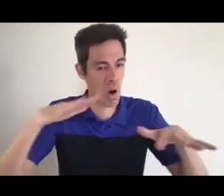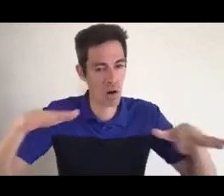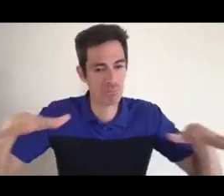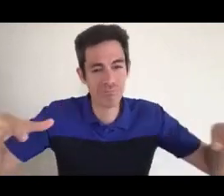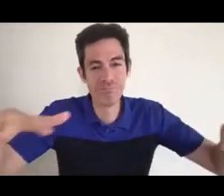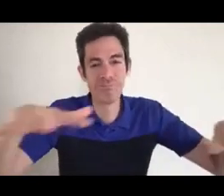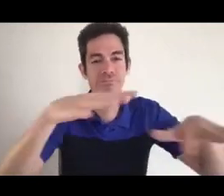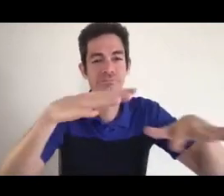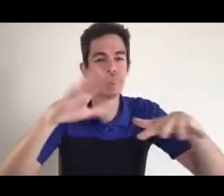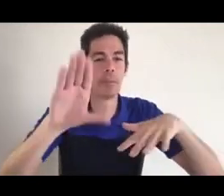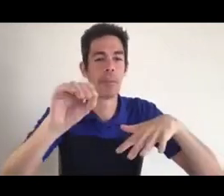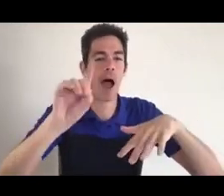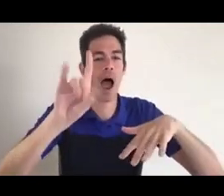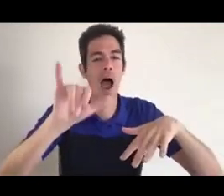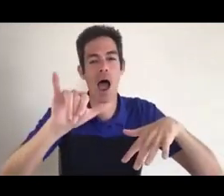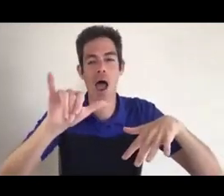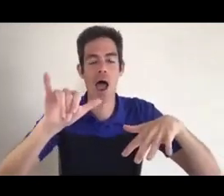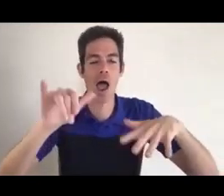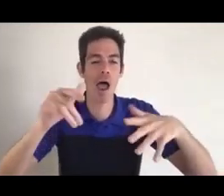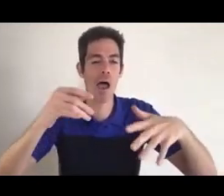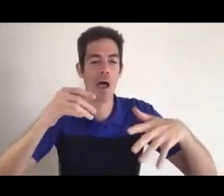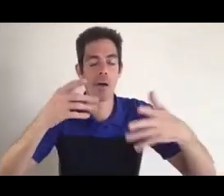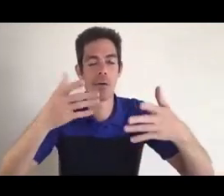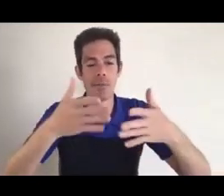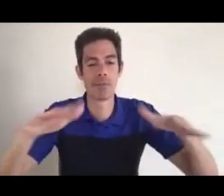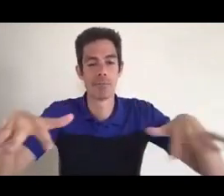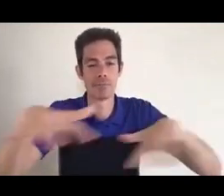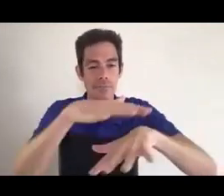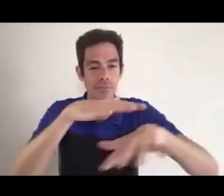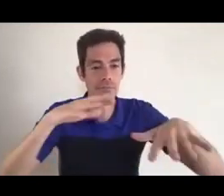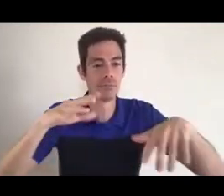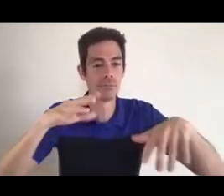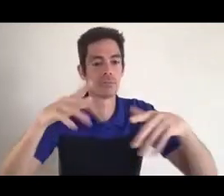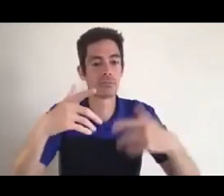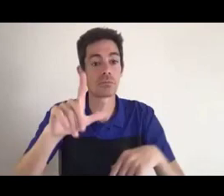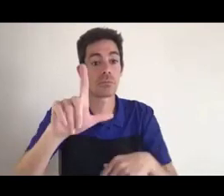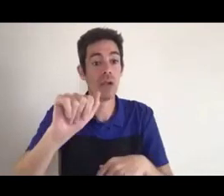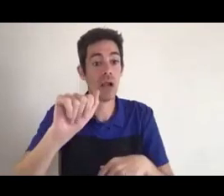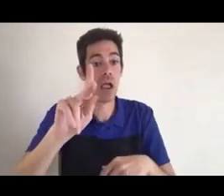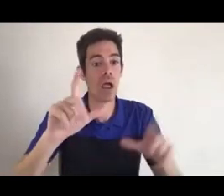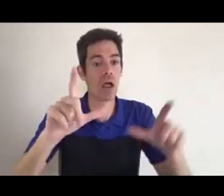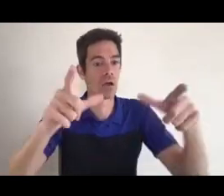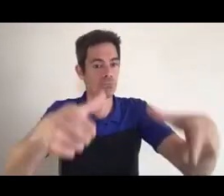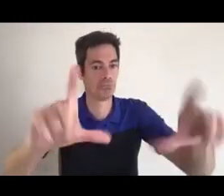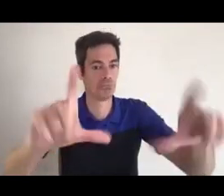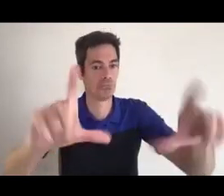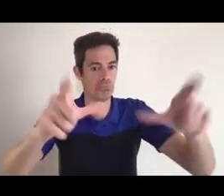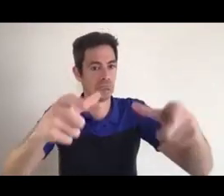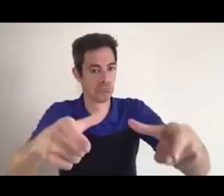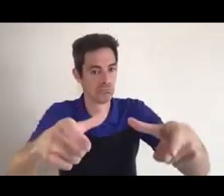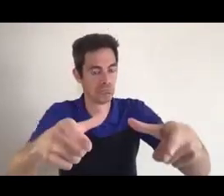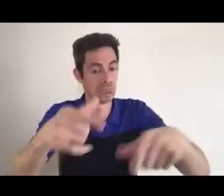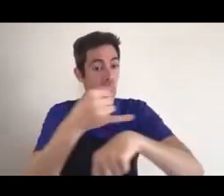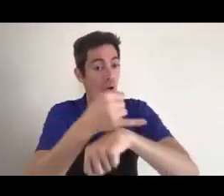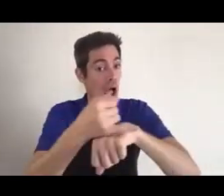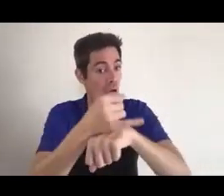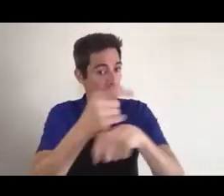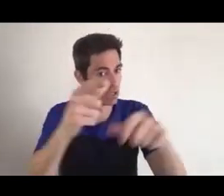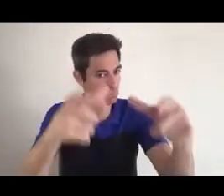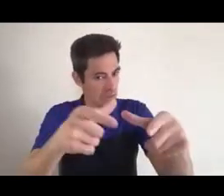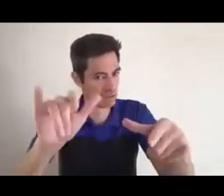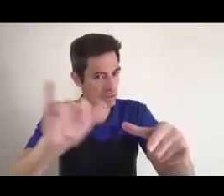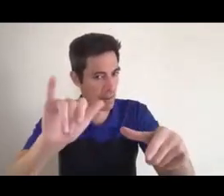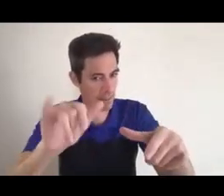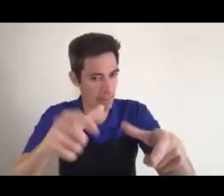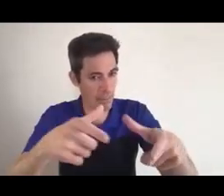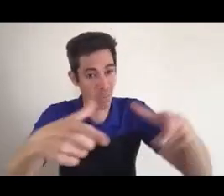anyway, yes, water, body of water. When you show an area with water, lake, and then